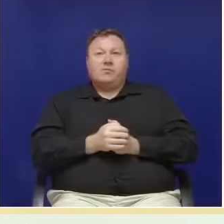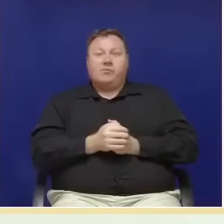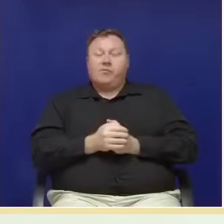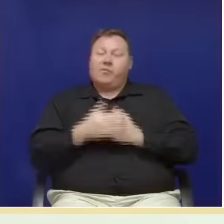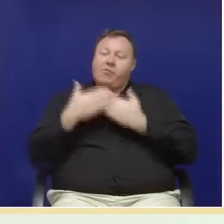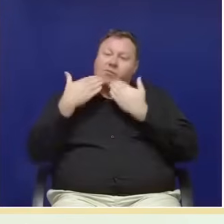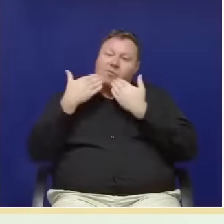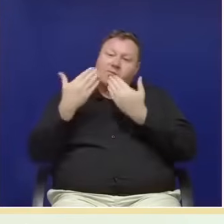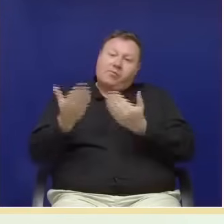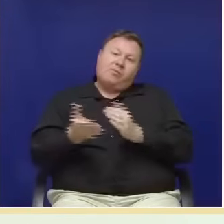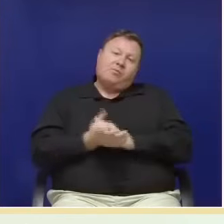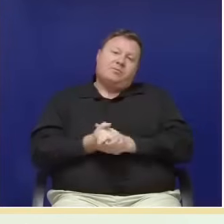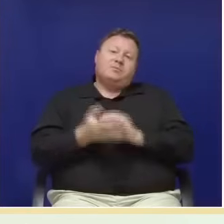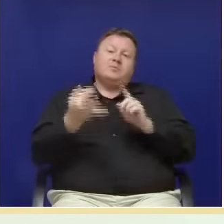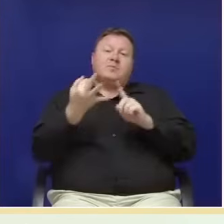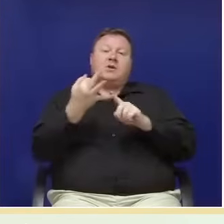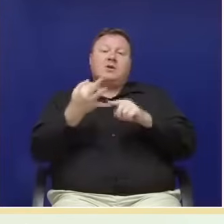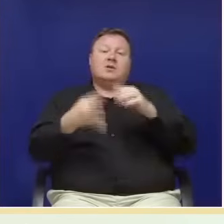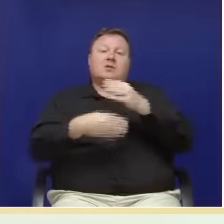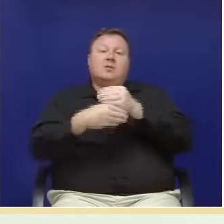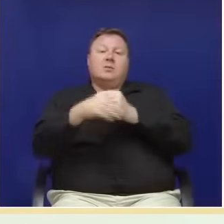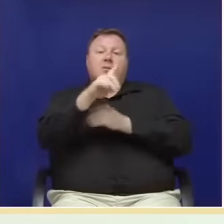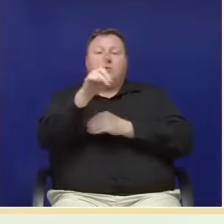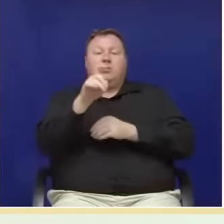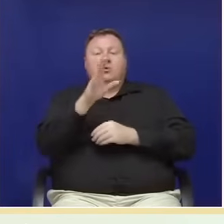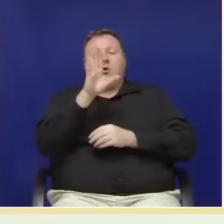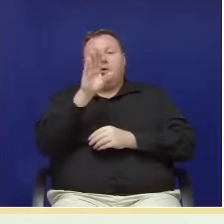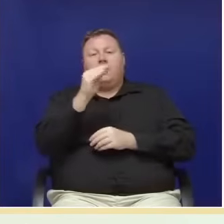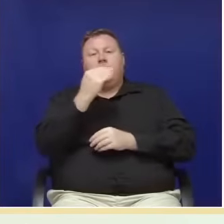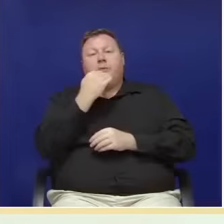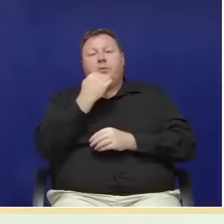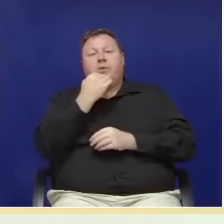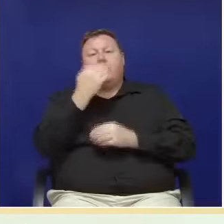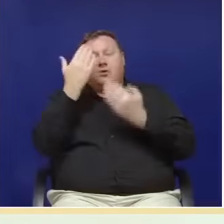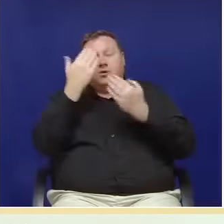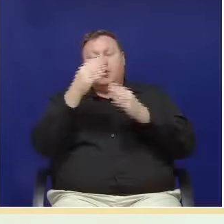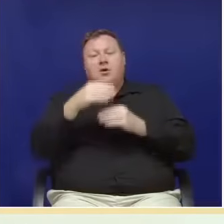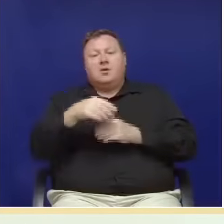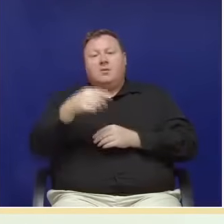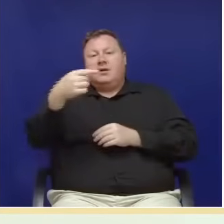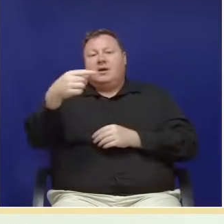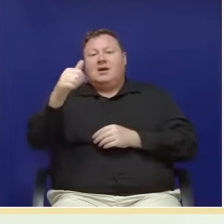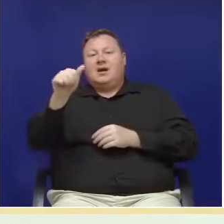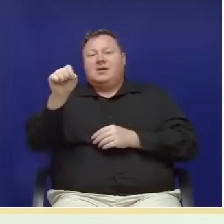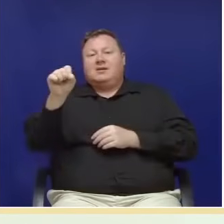Thank you. The third supplementary question will be asked by Honorable Gasa.